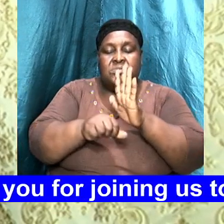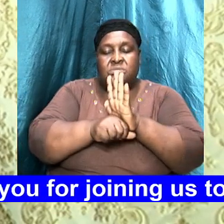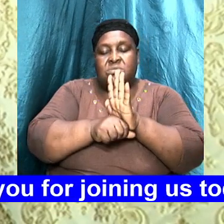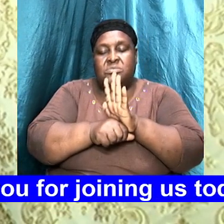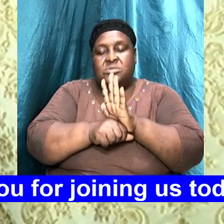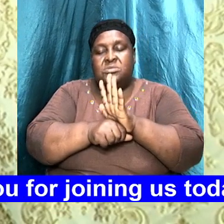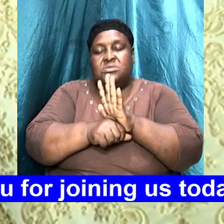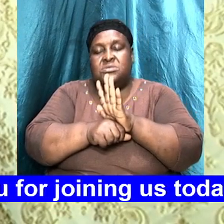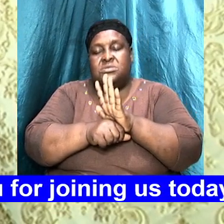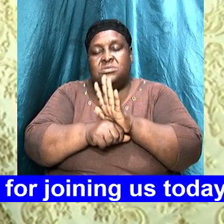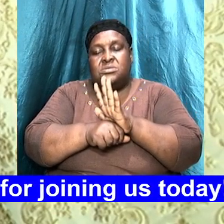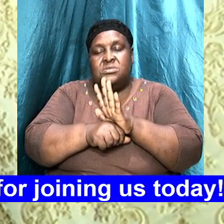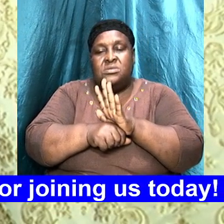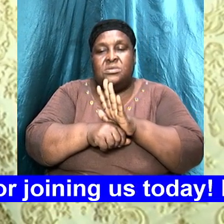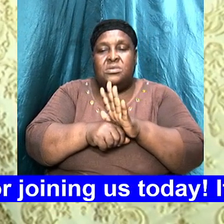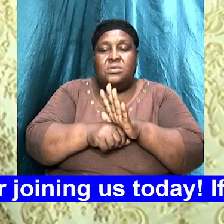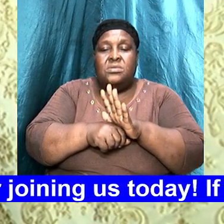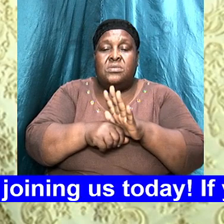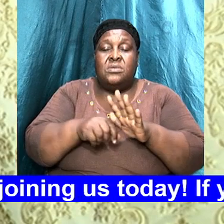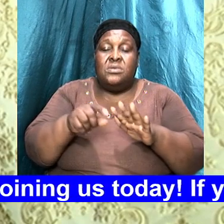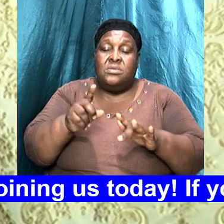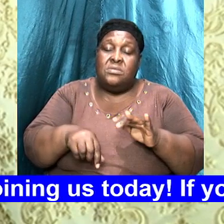then there is truth